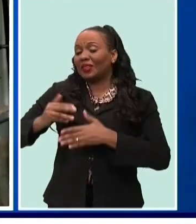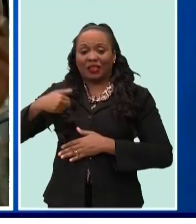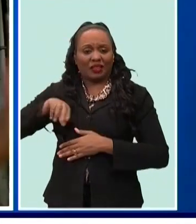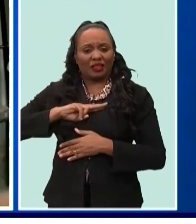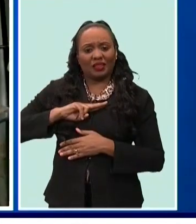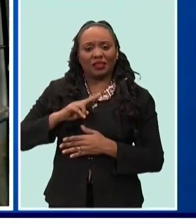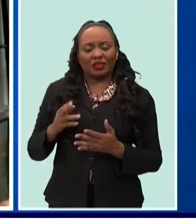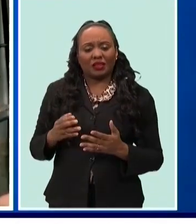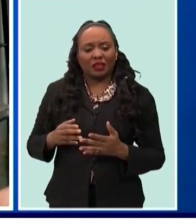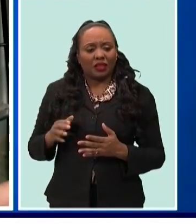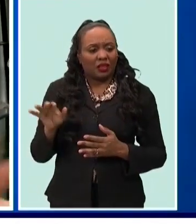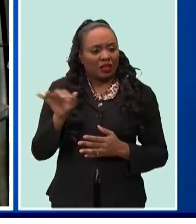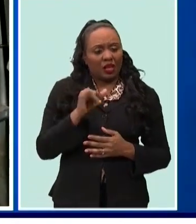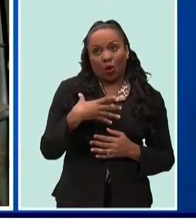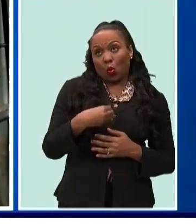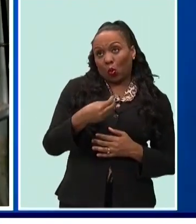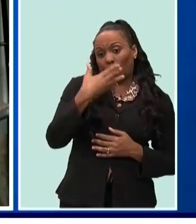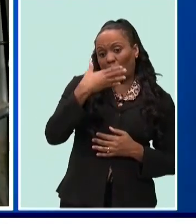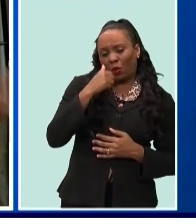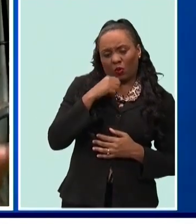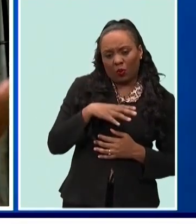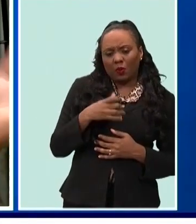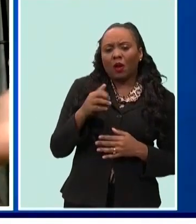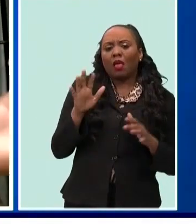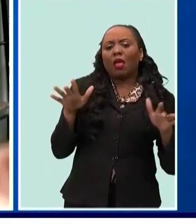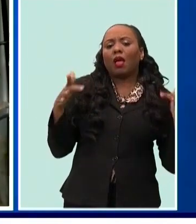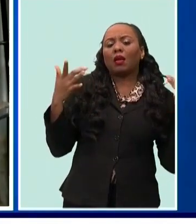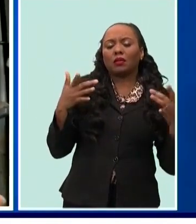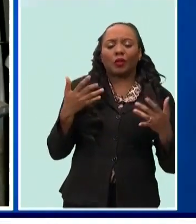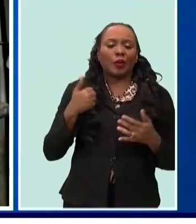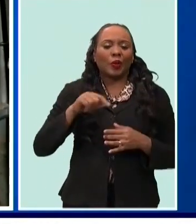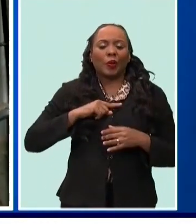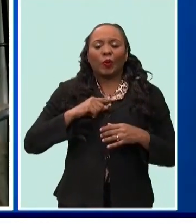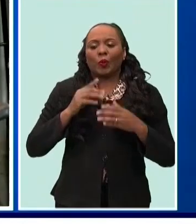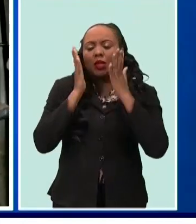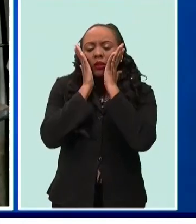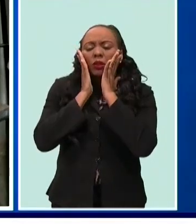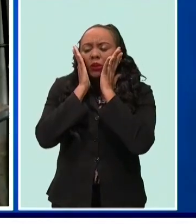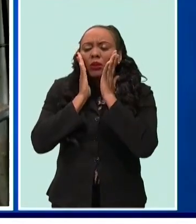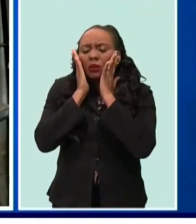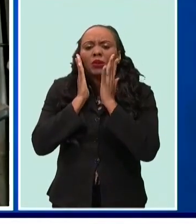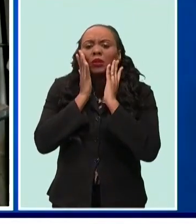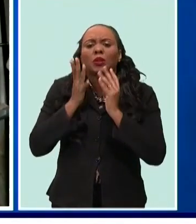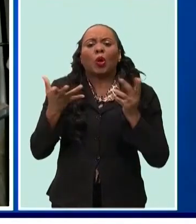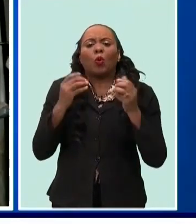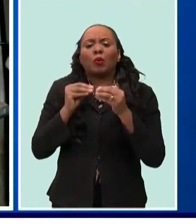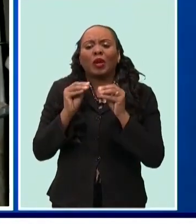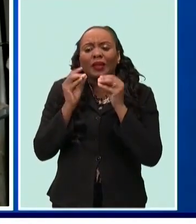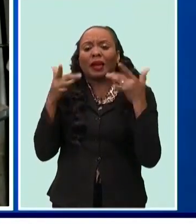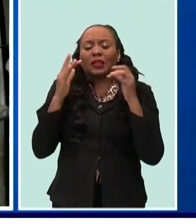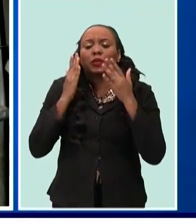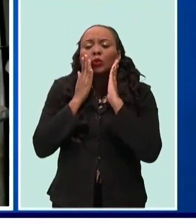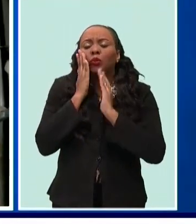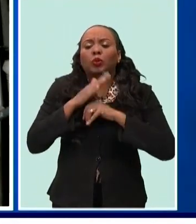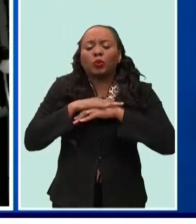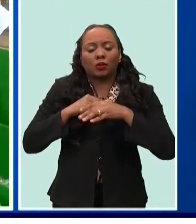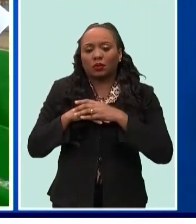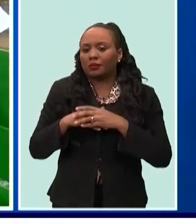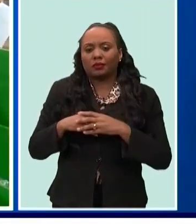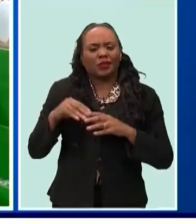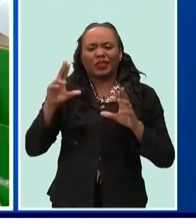are and the way white women are. So we bleach to feed those insecurities, and I think it's time we wake up and realize our natural